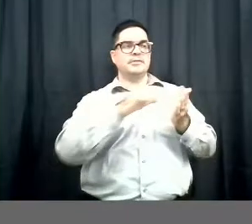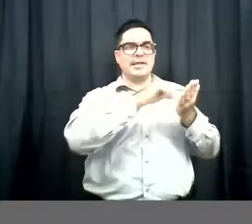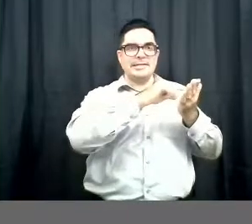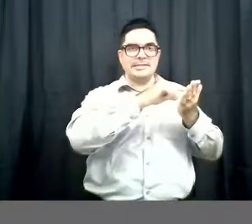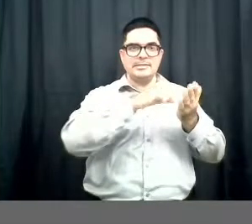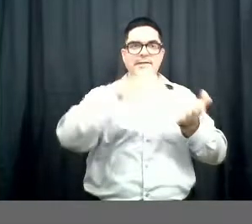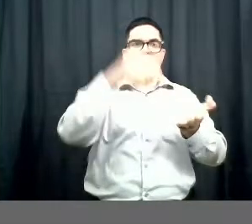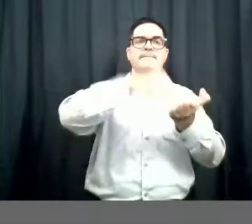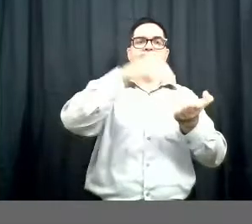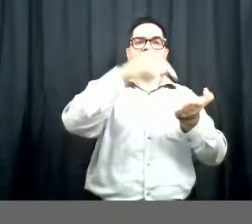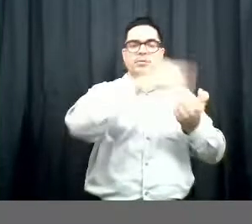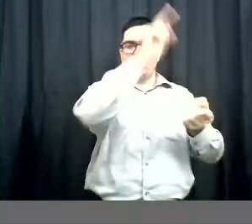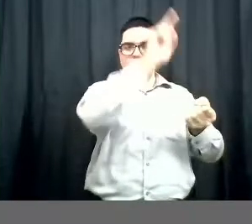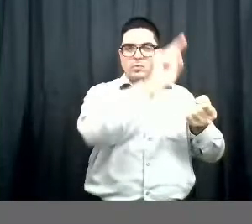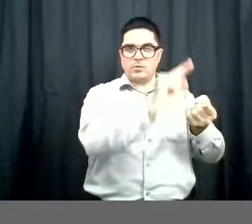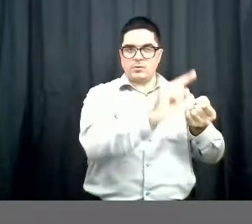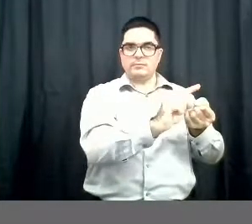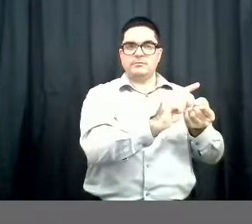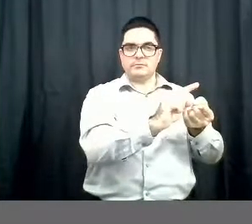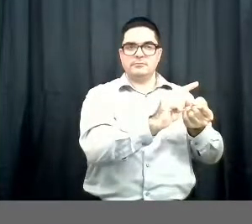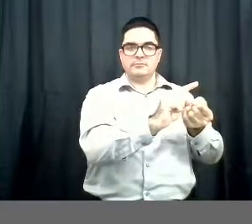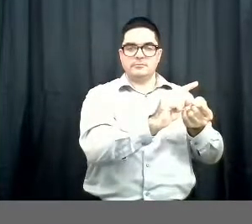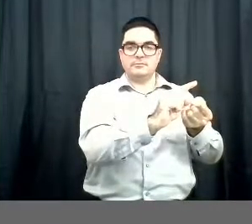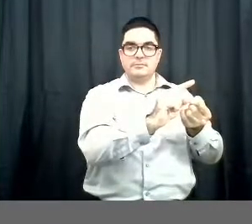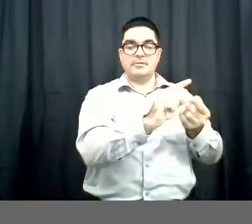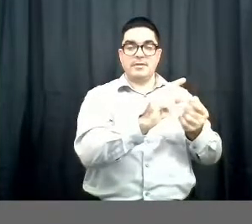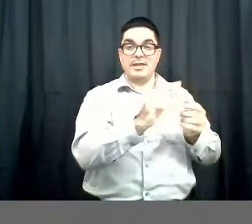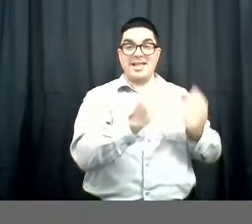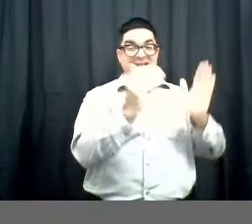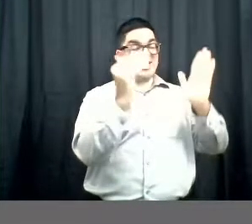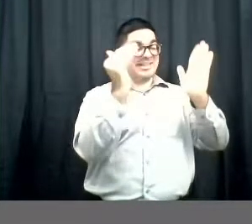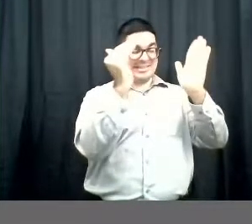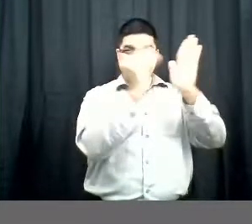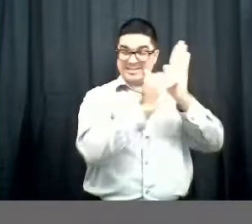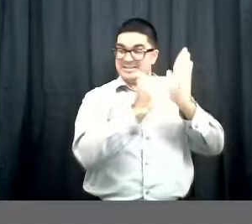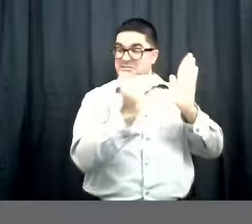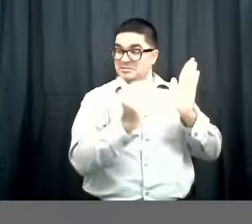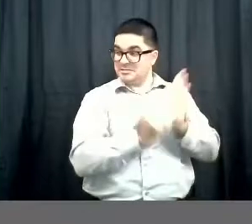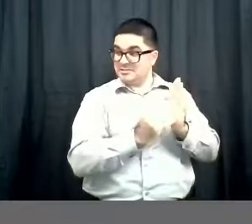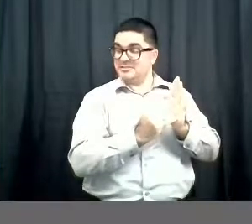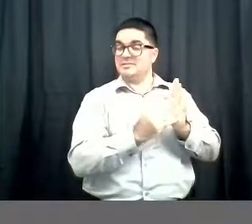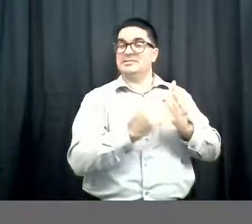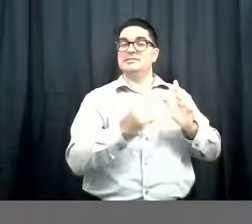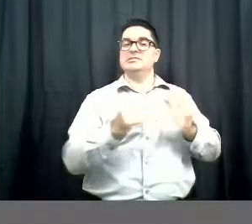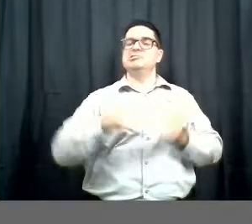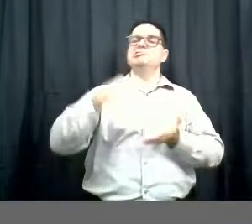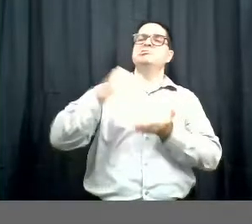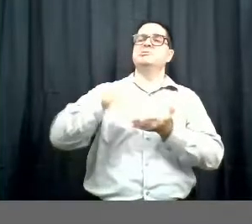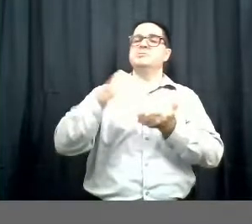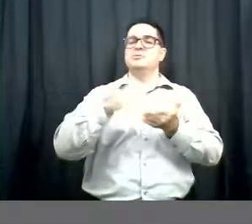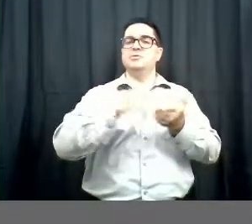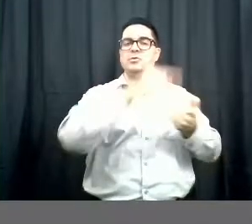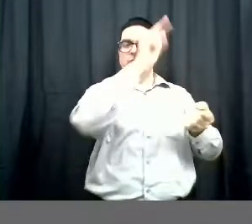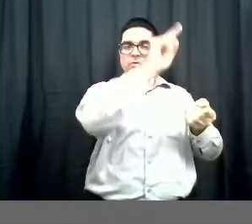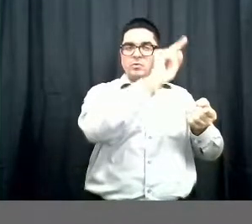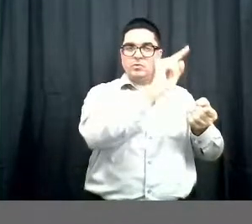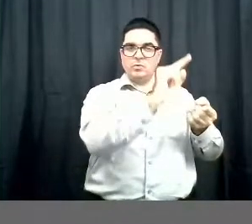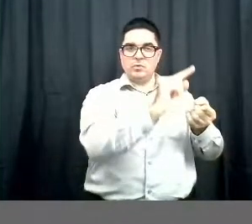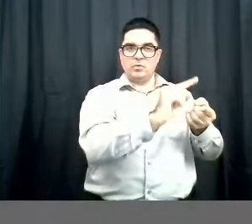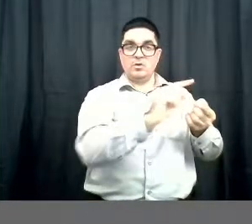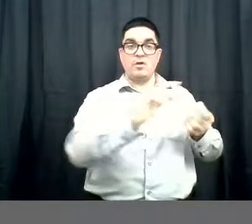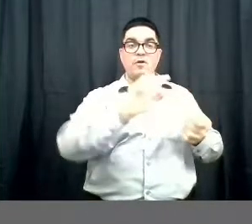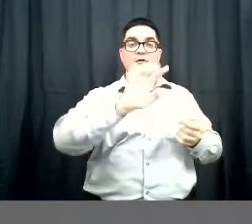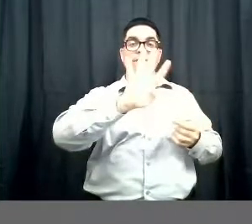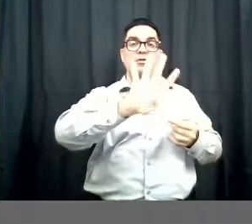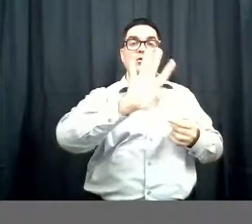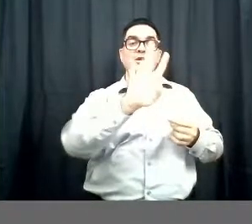of claims in this process has been extraordinarily valuable. The number is down to under 42 billion at this point.